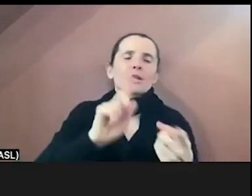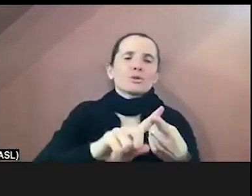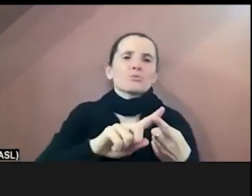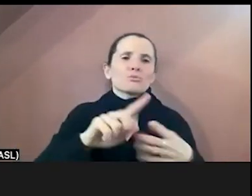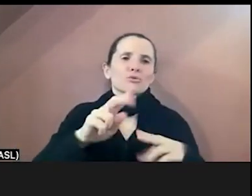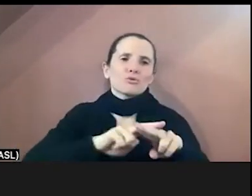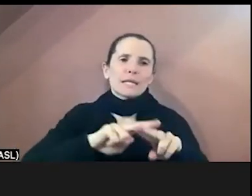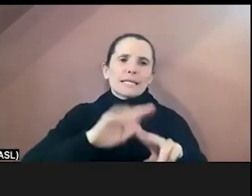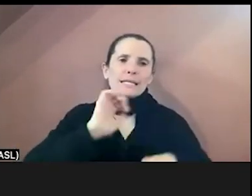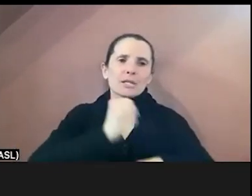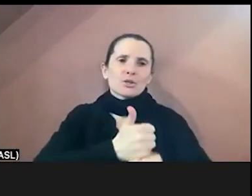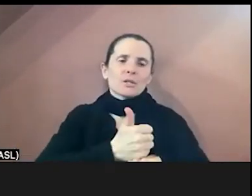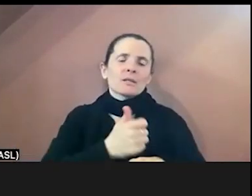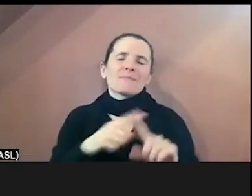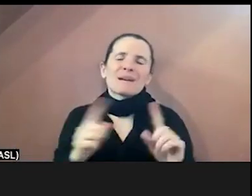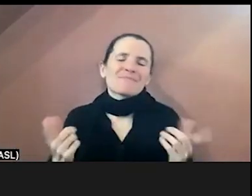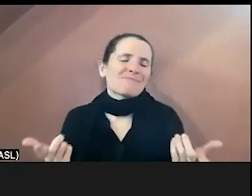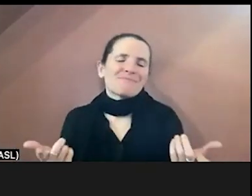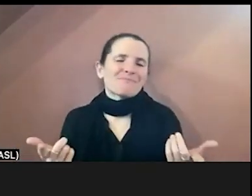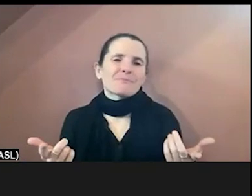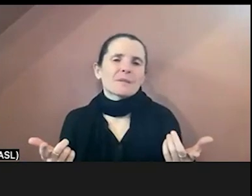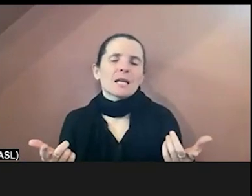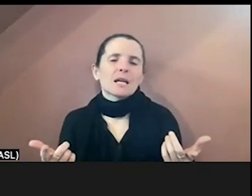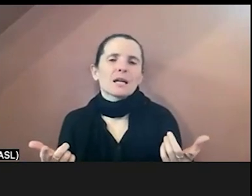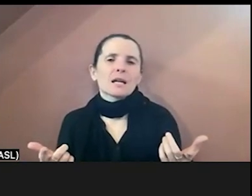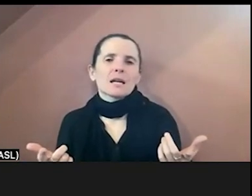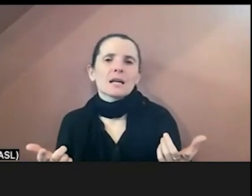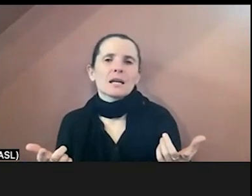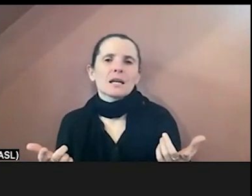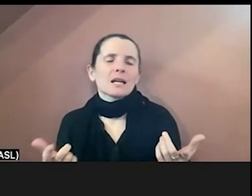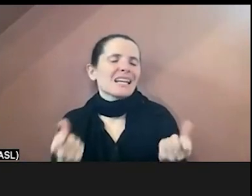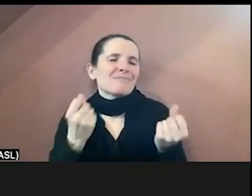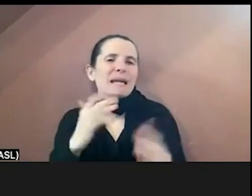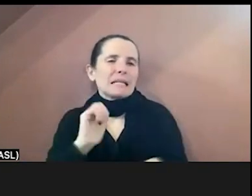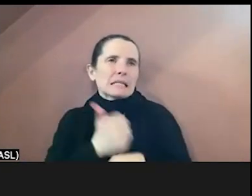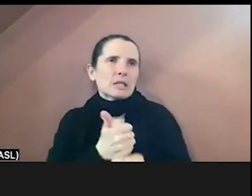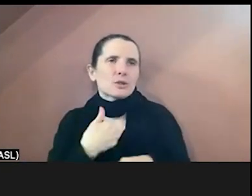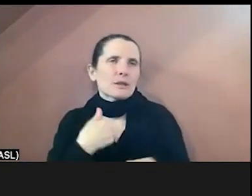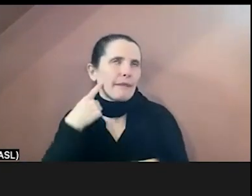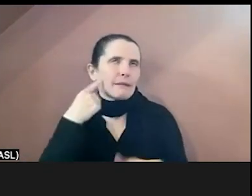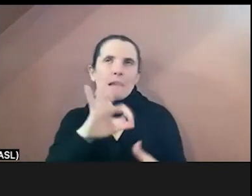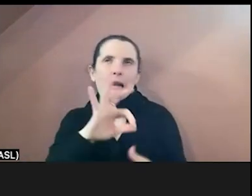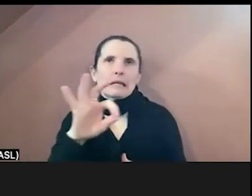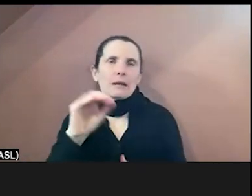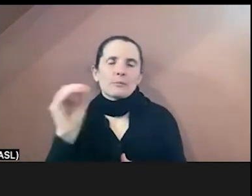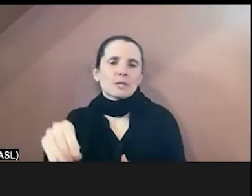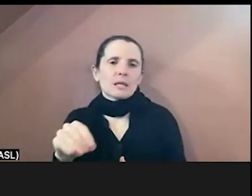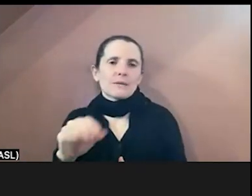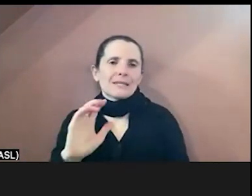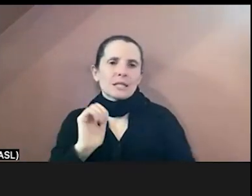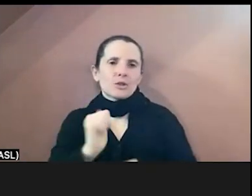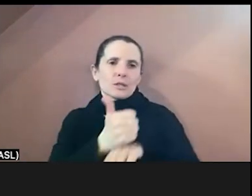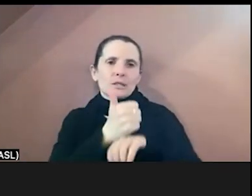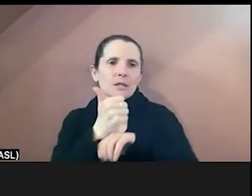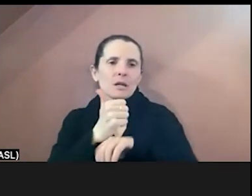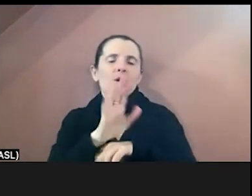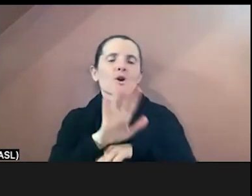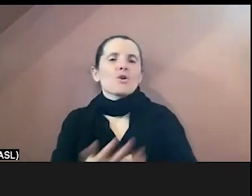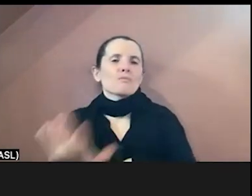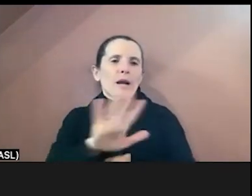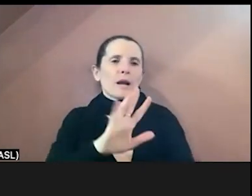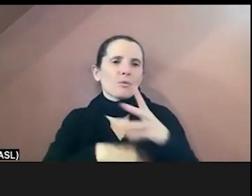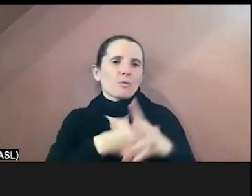like very, in many stations, I would say 99% of stations around the world, you can find the